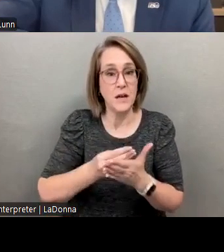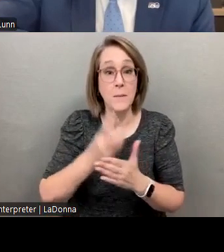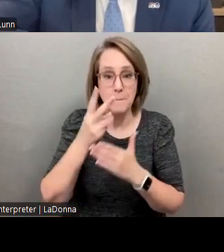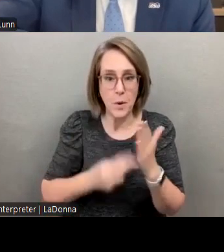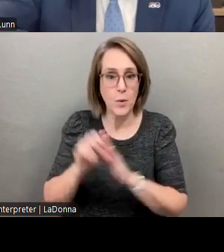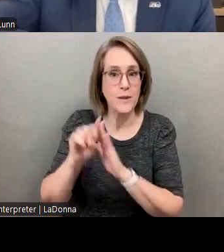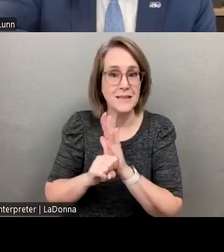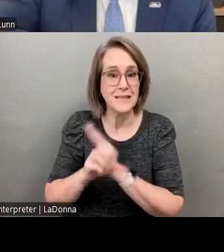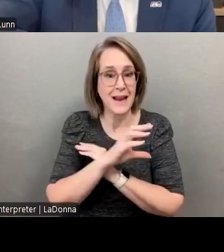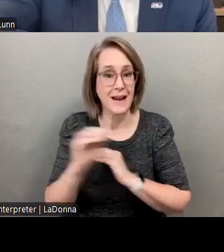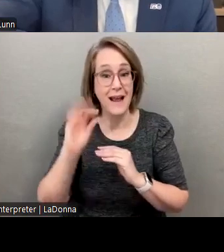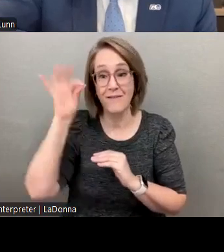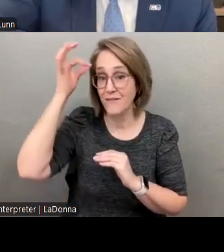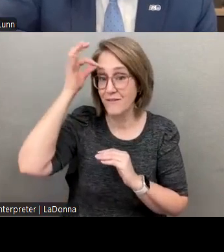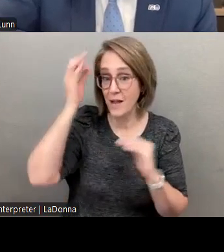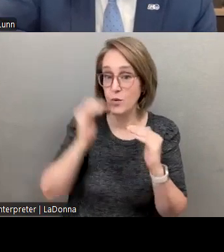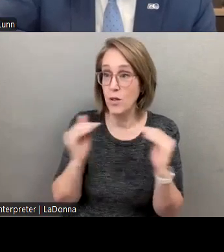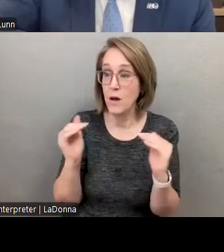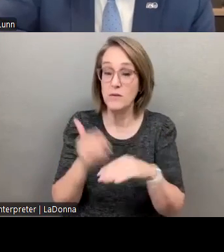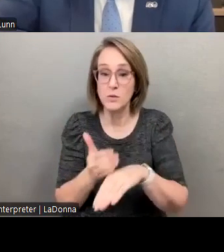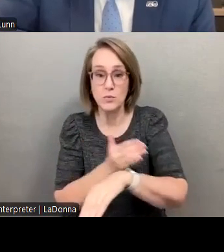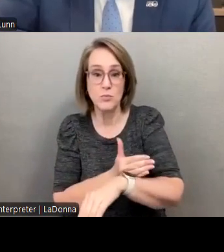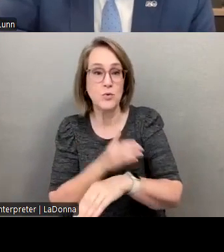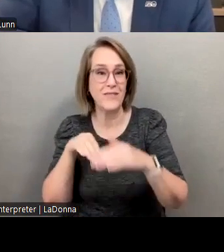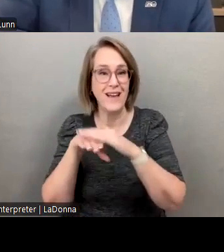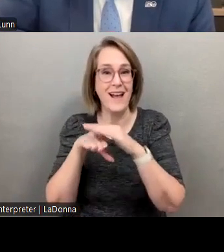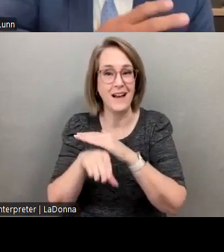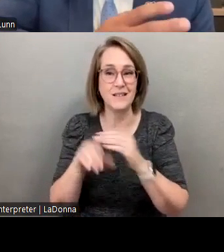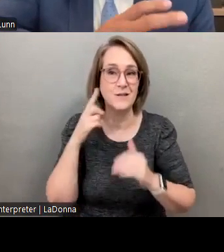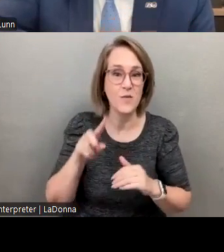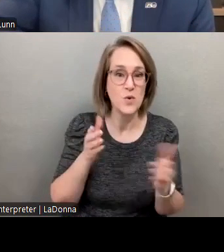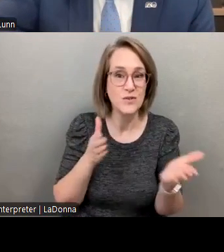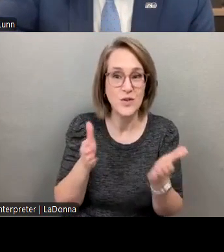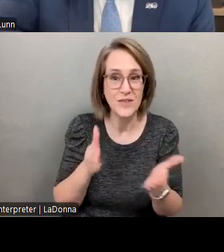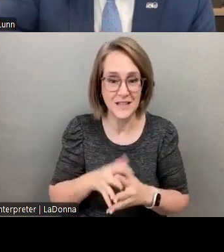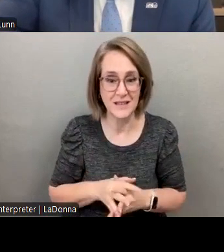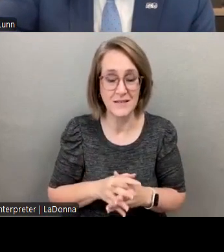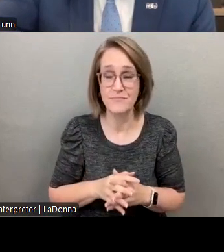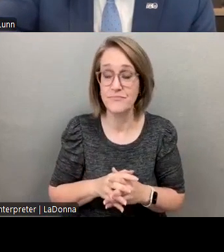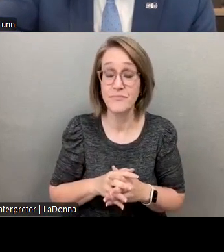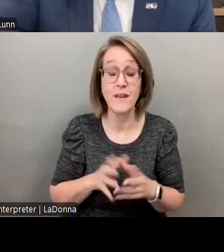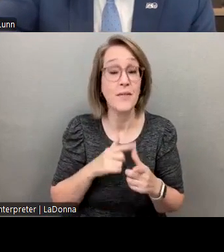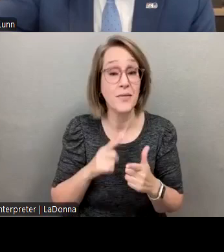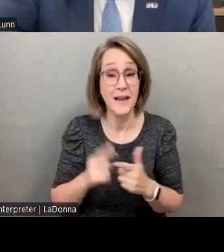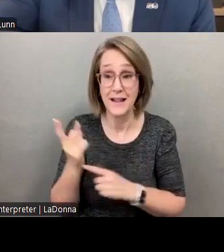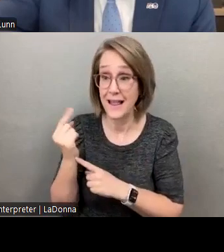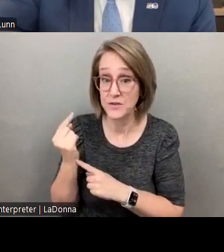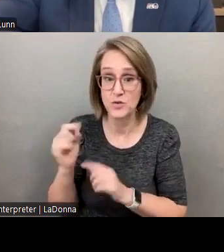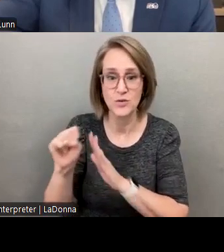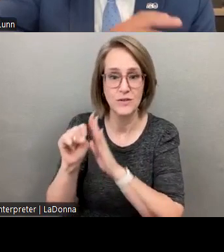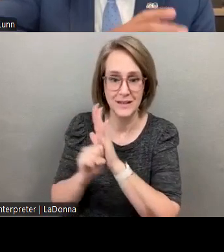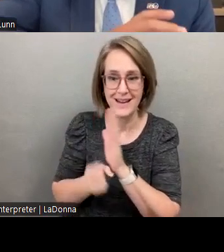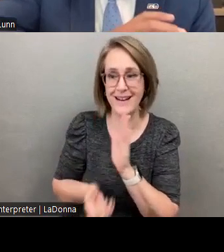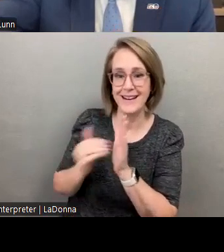to kind of braid funding to improve access to services. And then just last year, the state legislature here gave us another $3